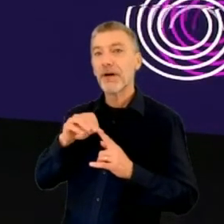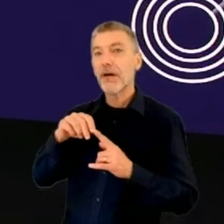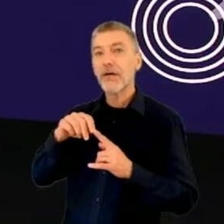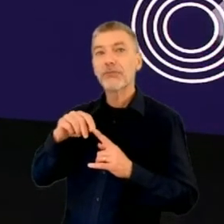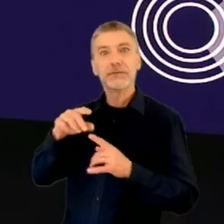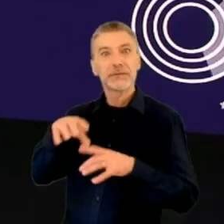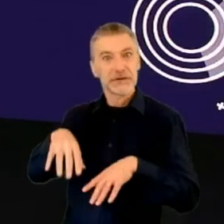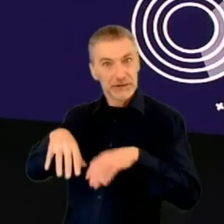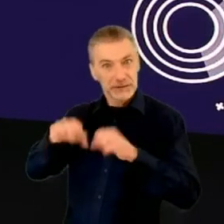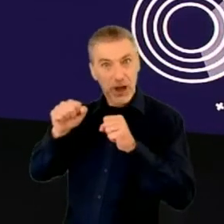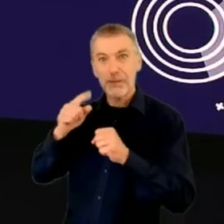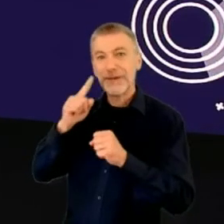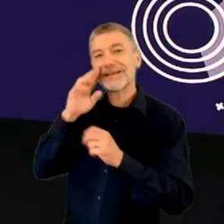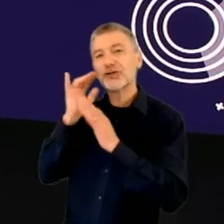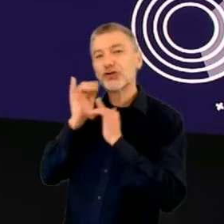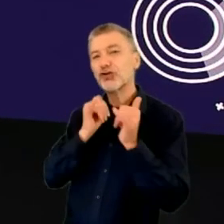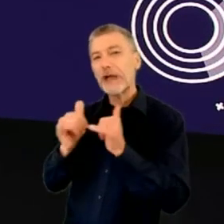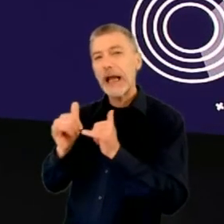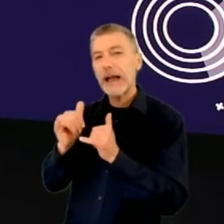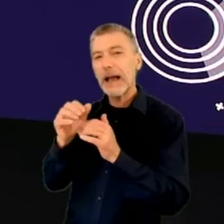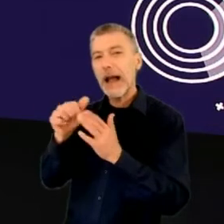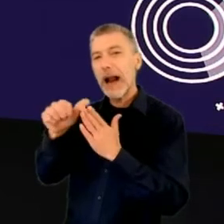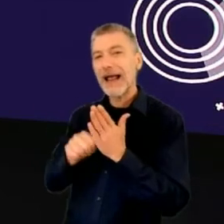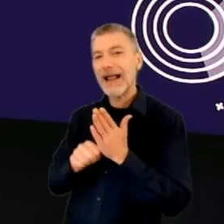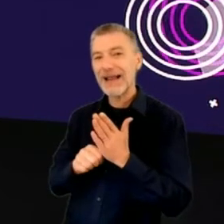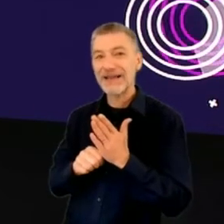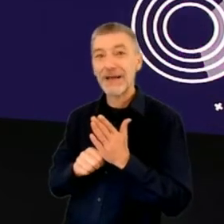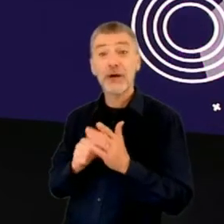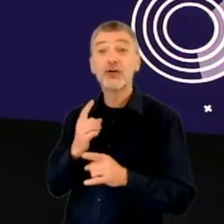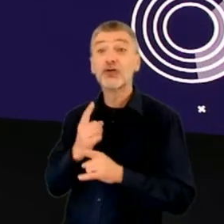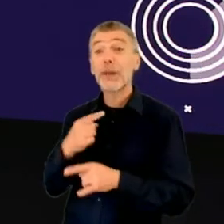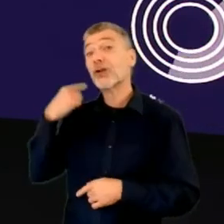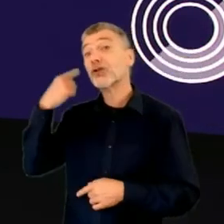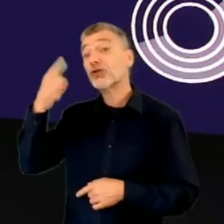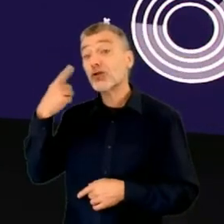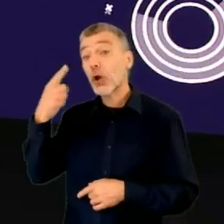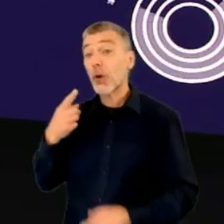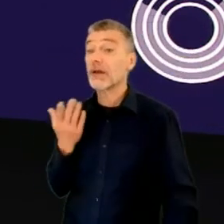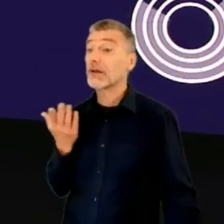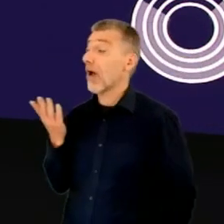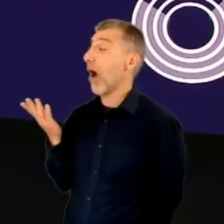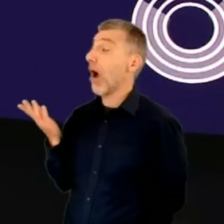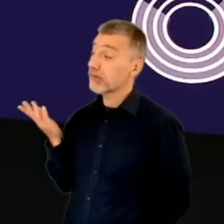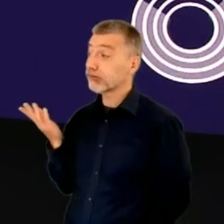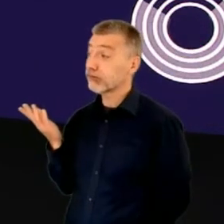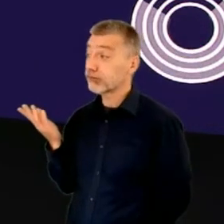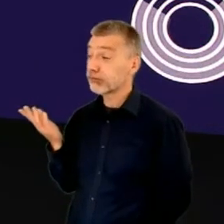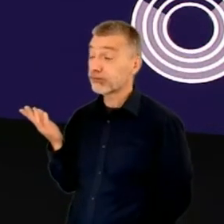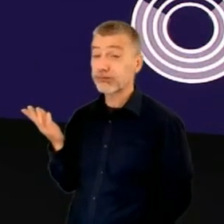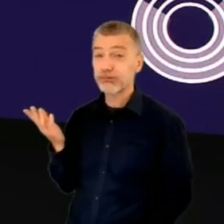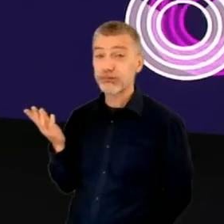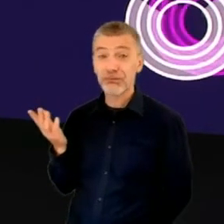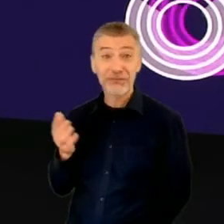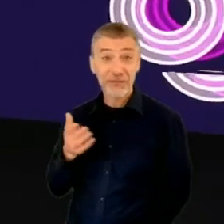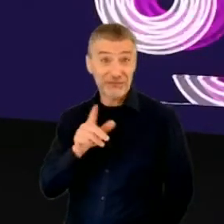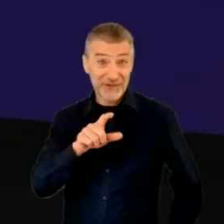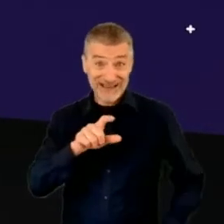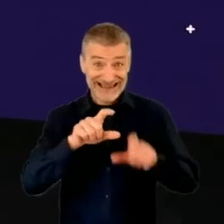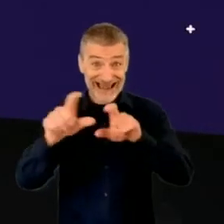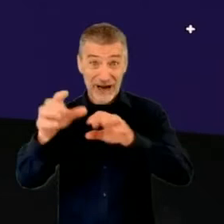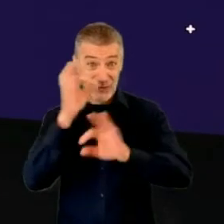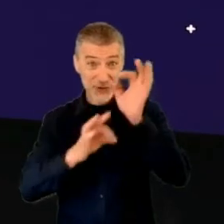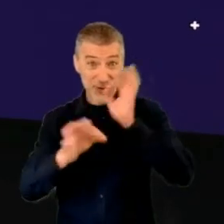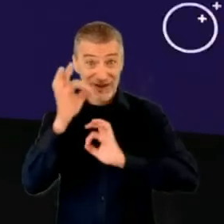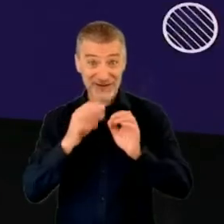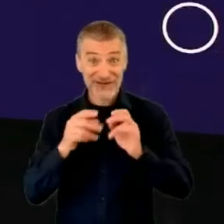aircraft. And just because we were talking about noise, I thought it'd be really cool. But please carry on with the questions, and if it starts